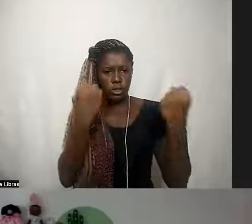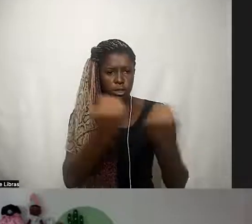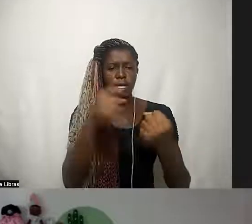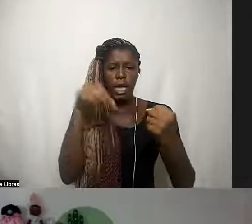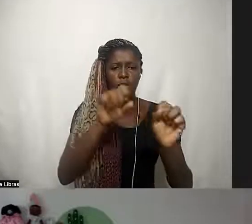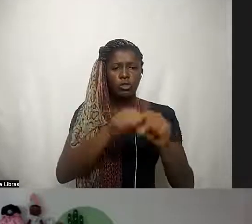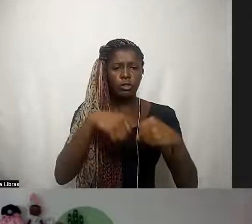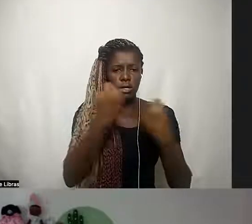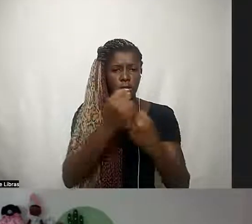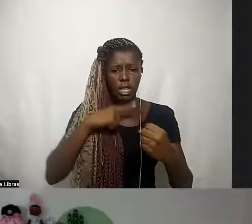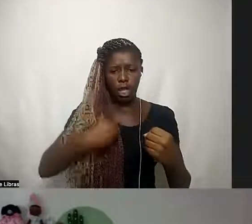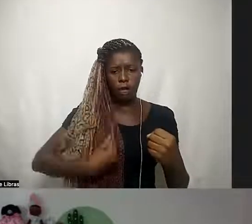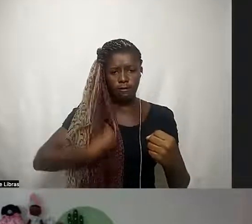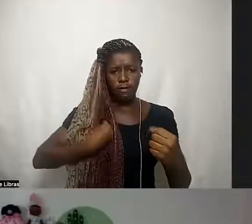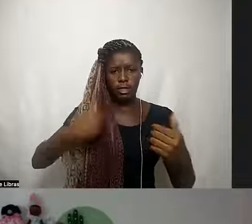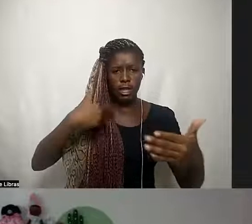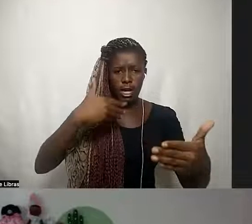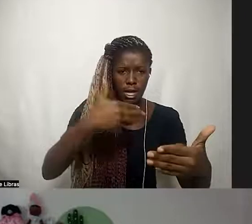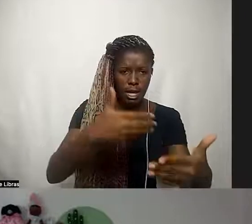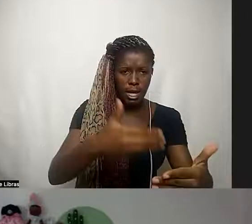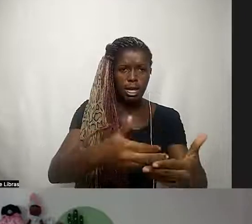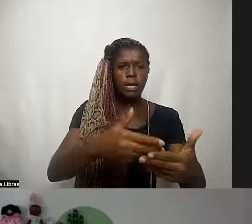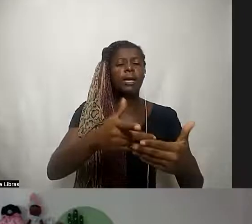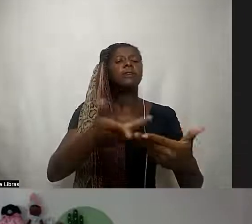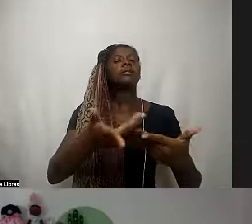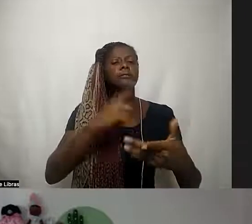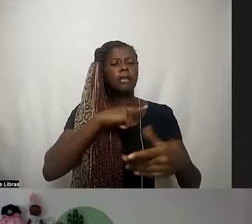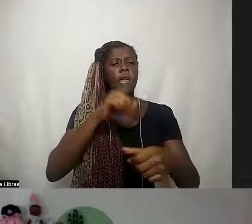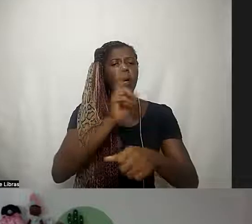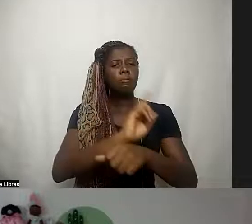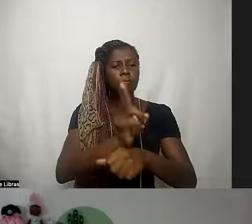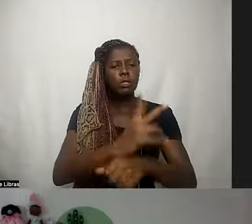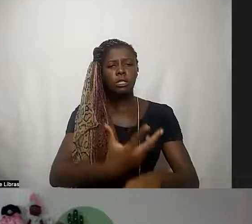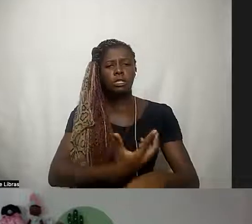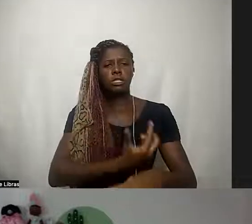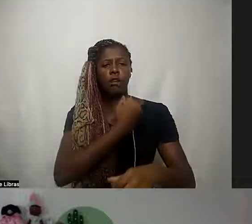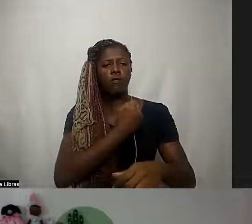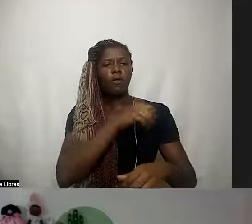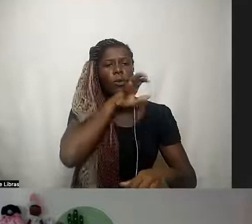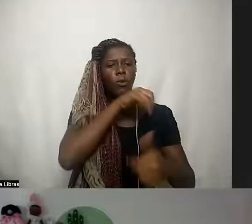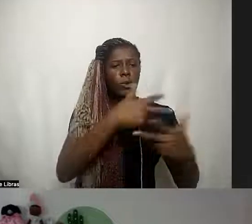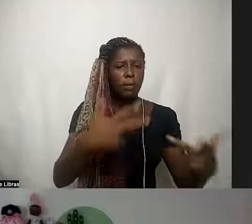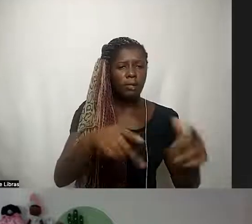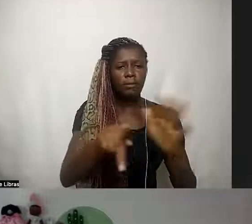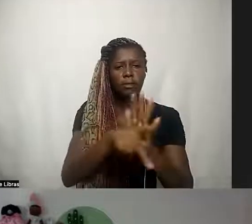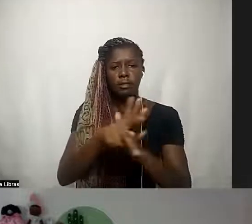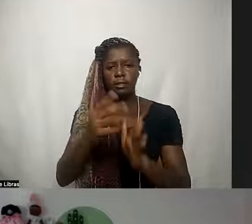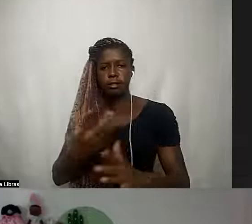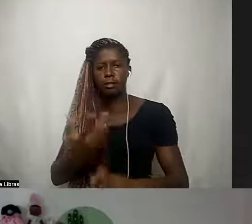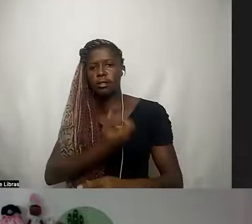hope society does not pose a threat to marine conservation.